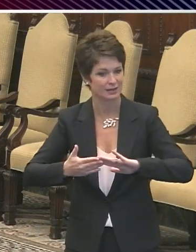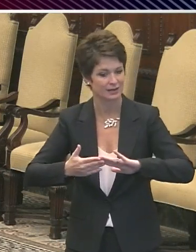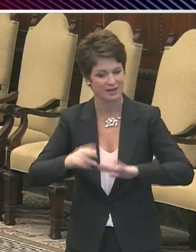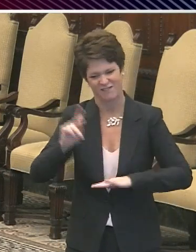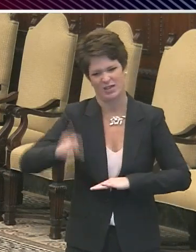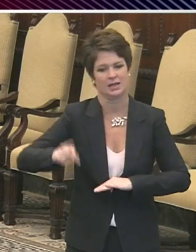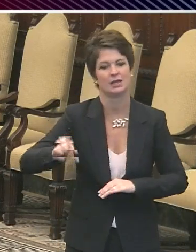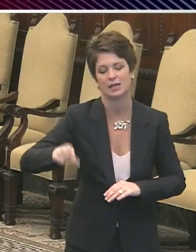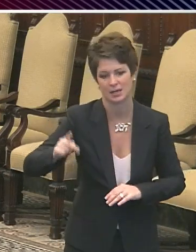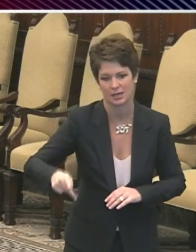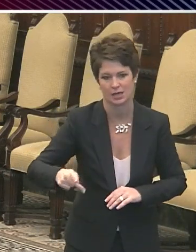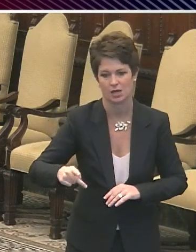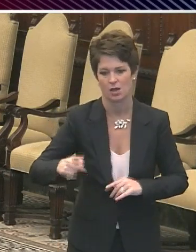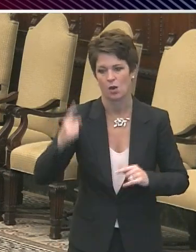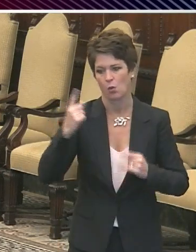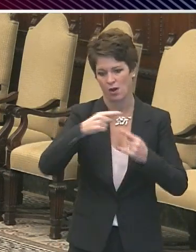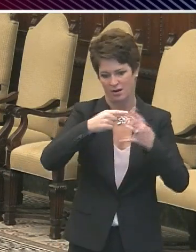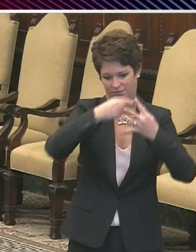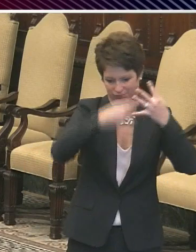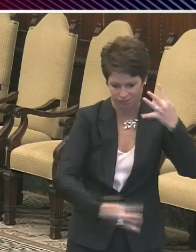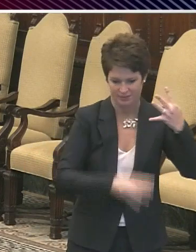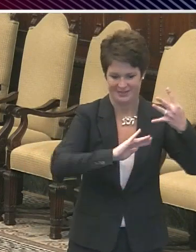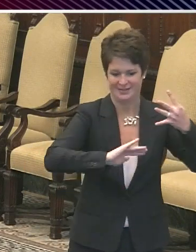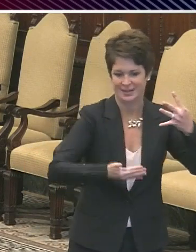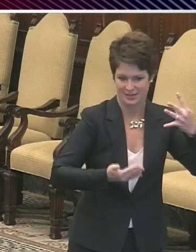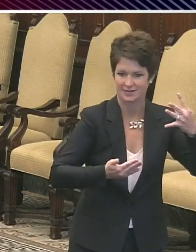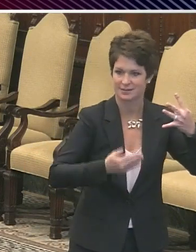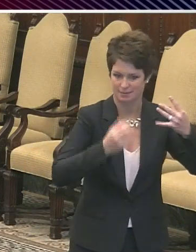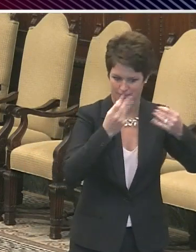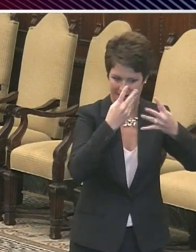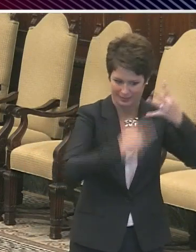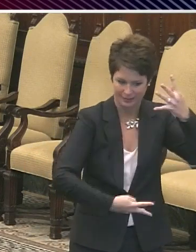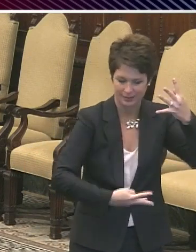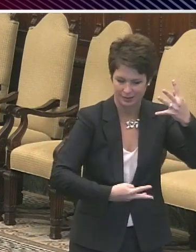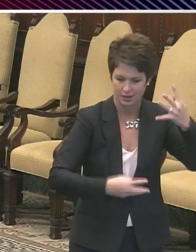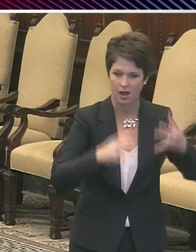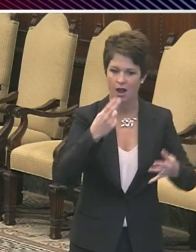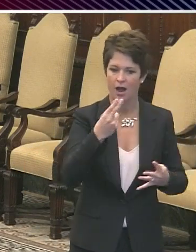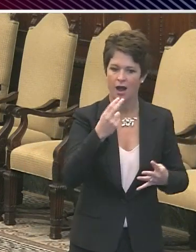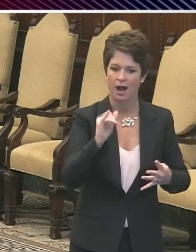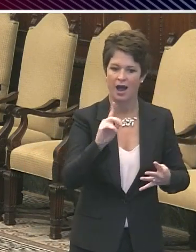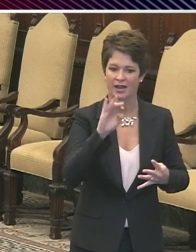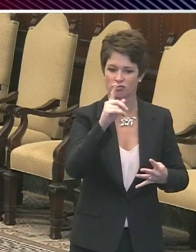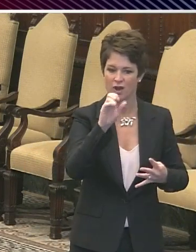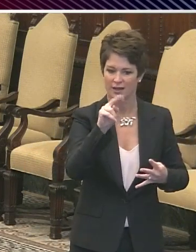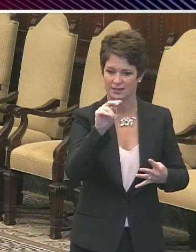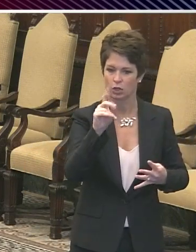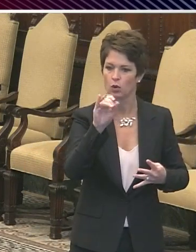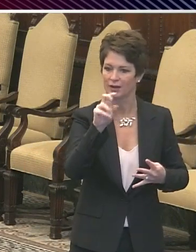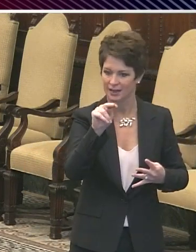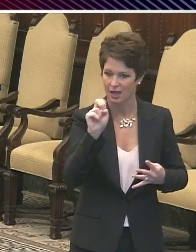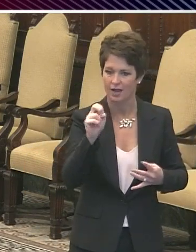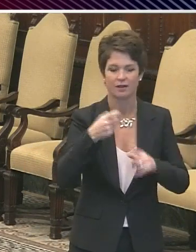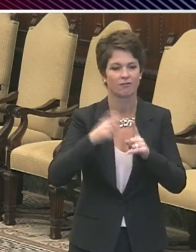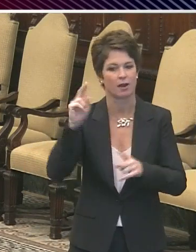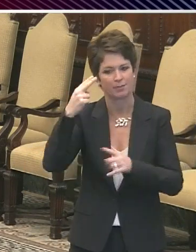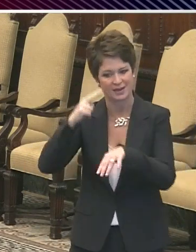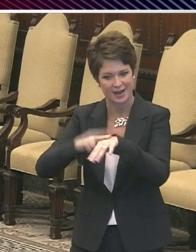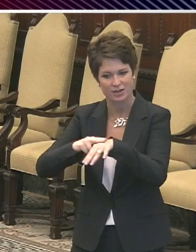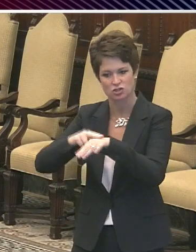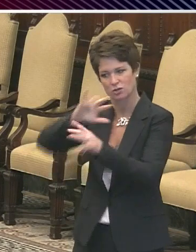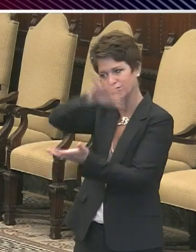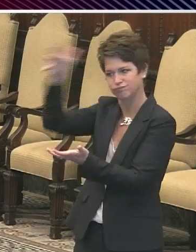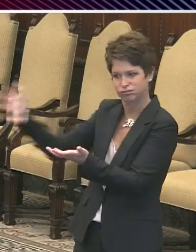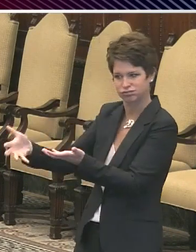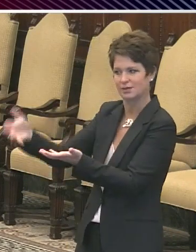Philly was one of many cities that got, I can't even say it, hydroxychloroquine from the national